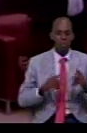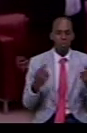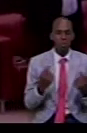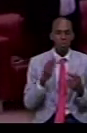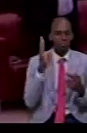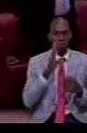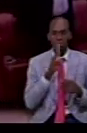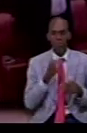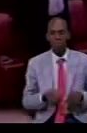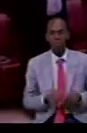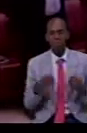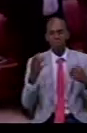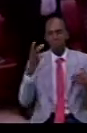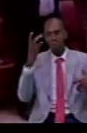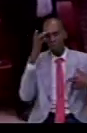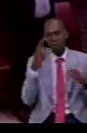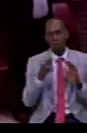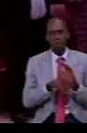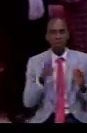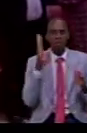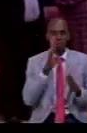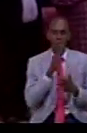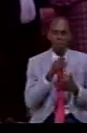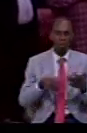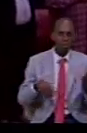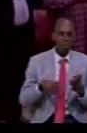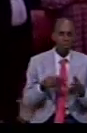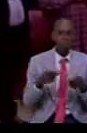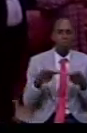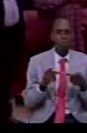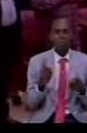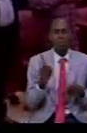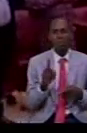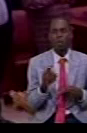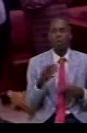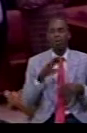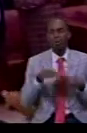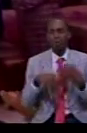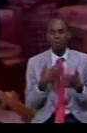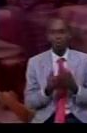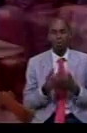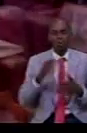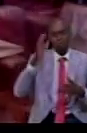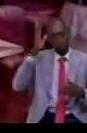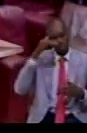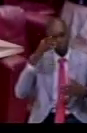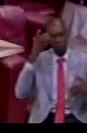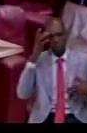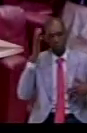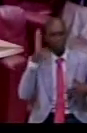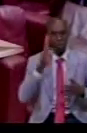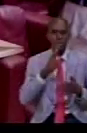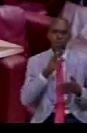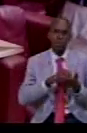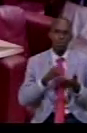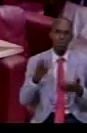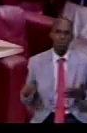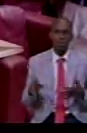will be canceled. A place where infirmities will be removed. And all Satan's work will be flushed